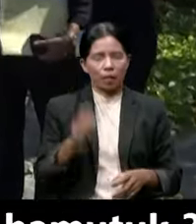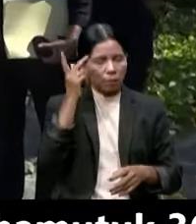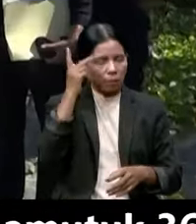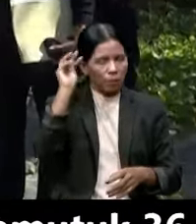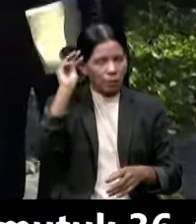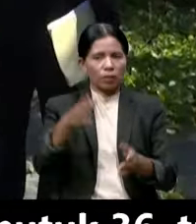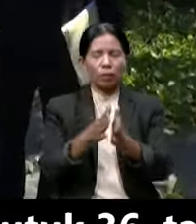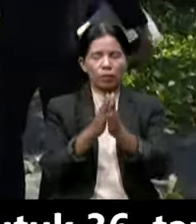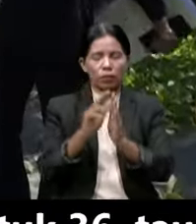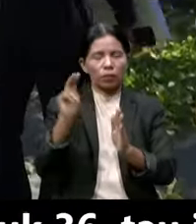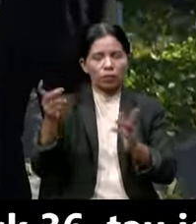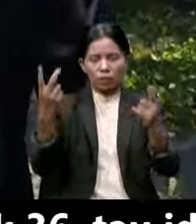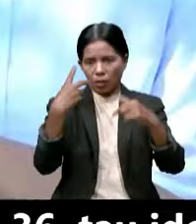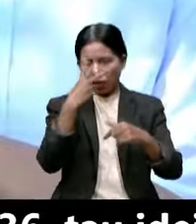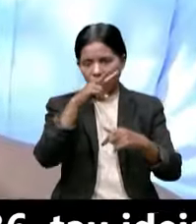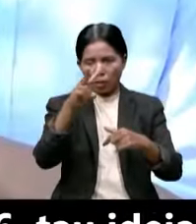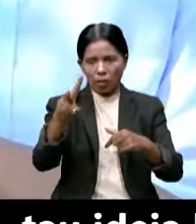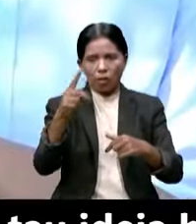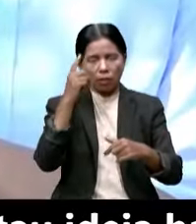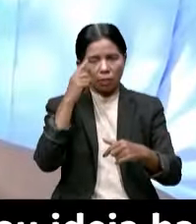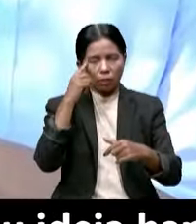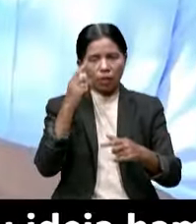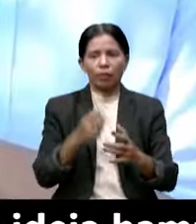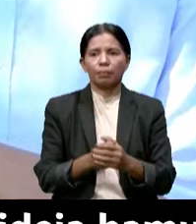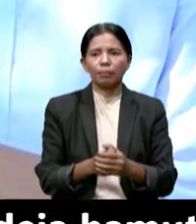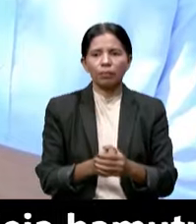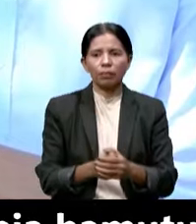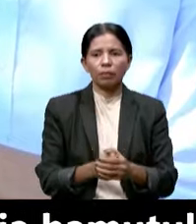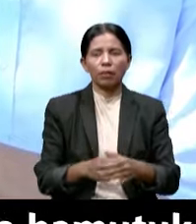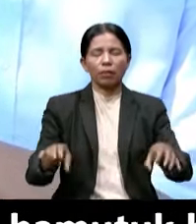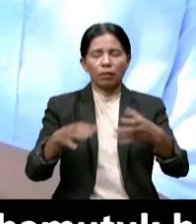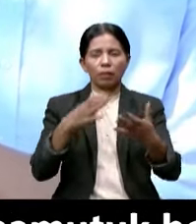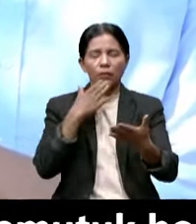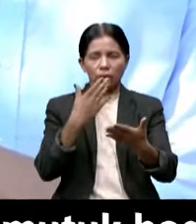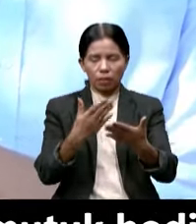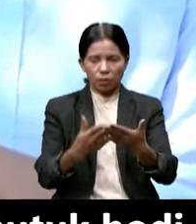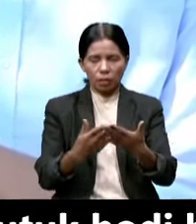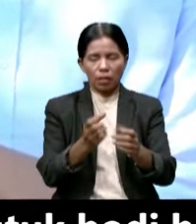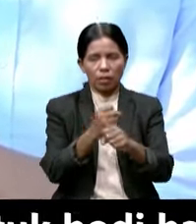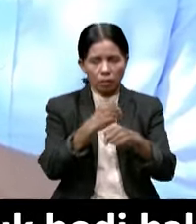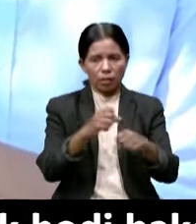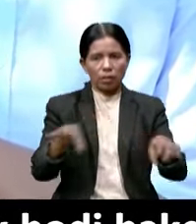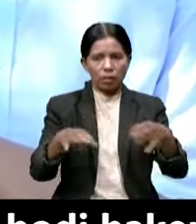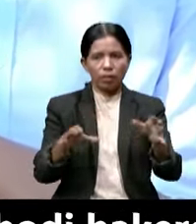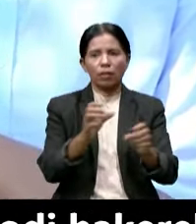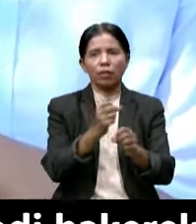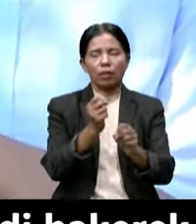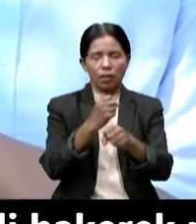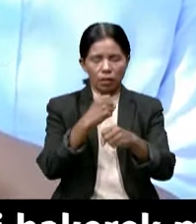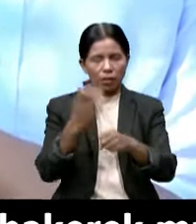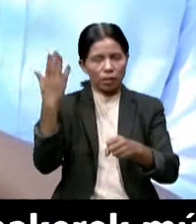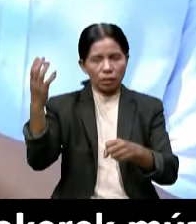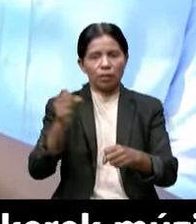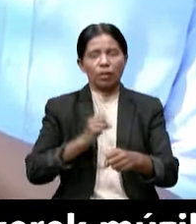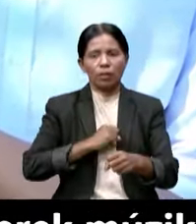usunia pratu mai hare ho matan as progressos balu nebe maka halona iha Costa Sul, hanesan